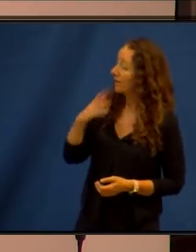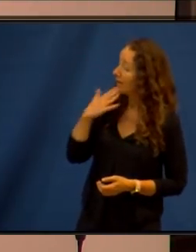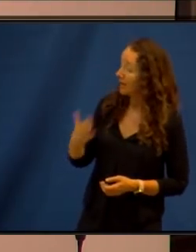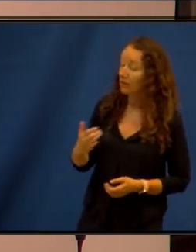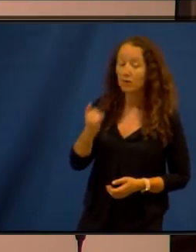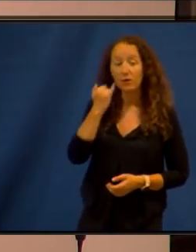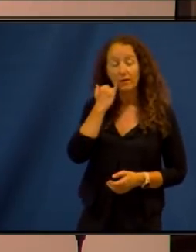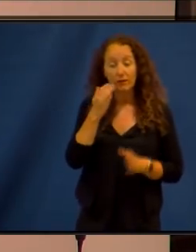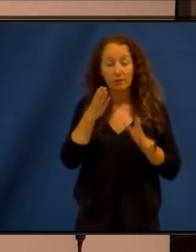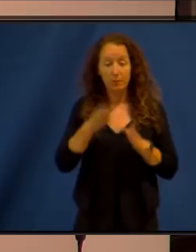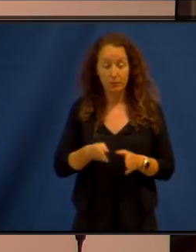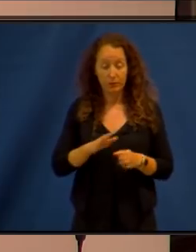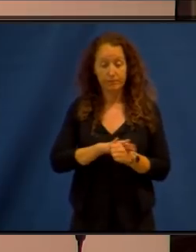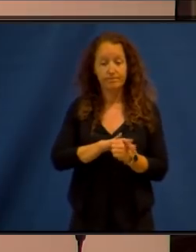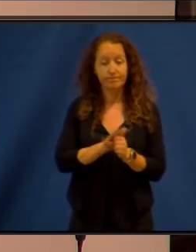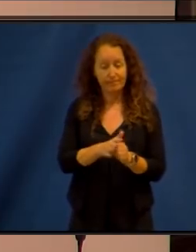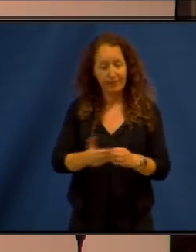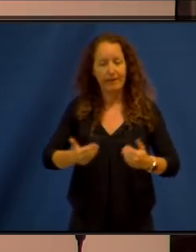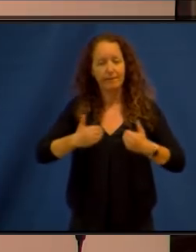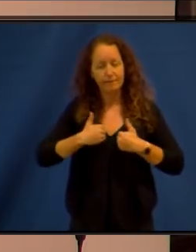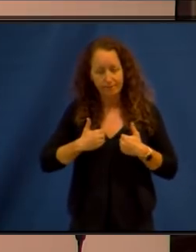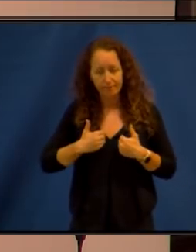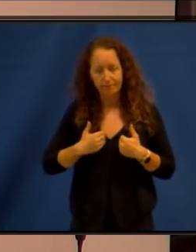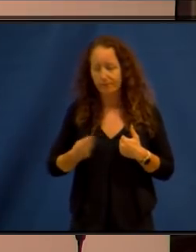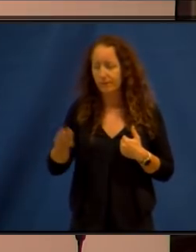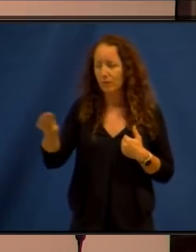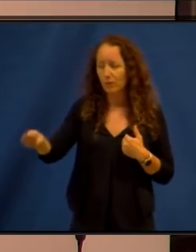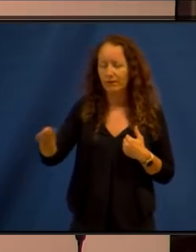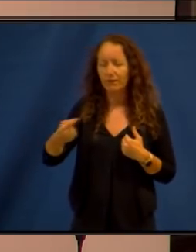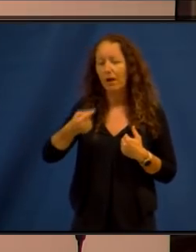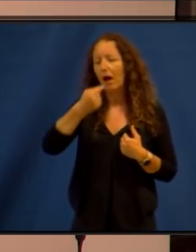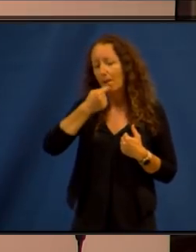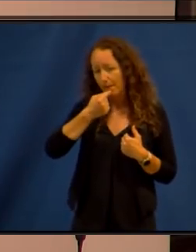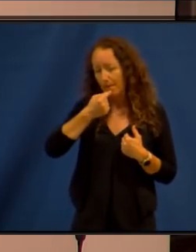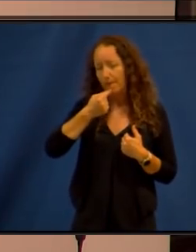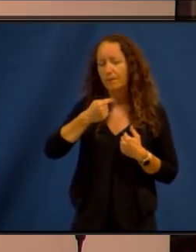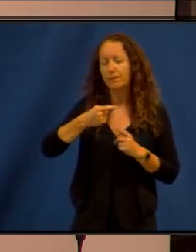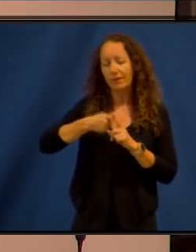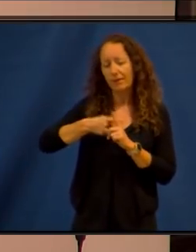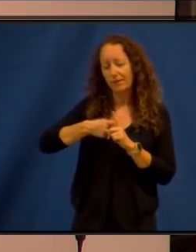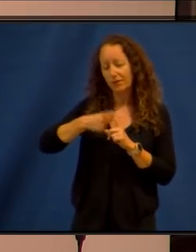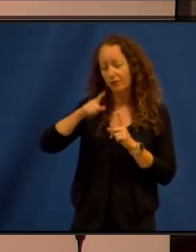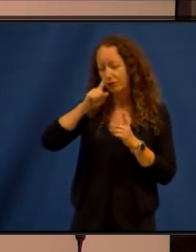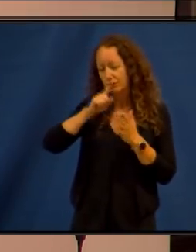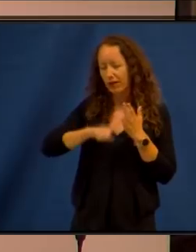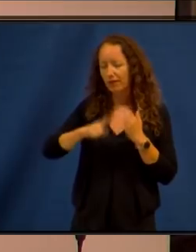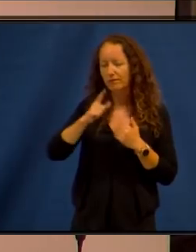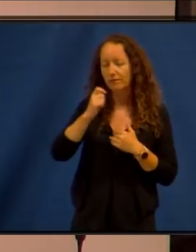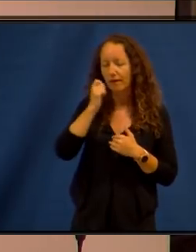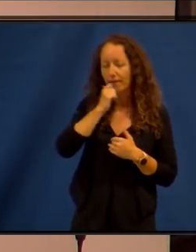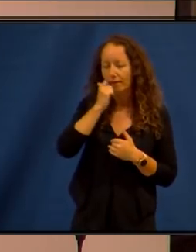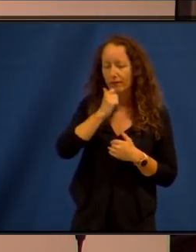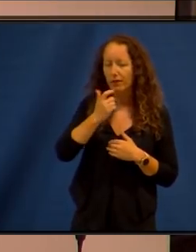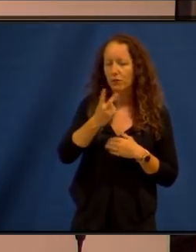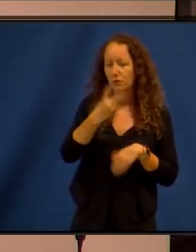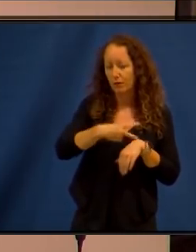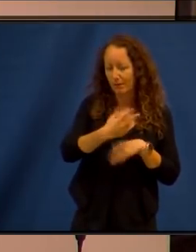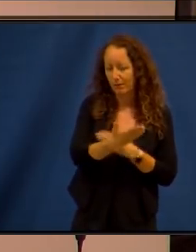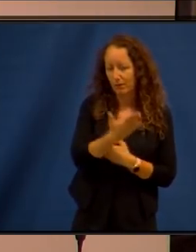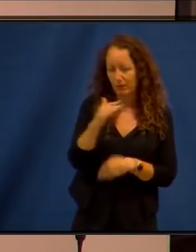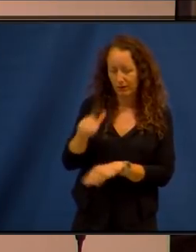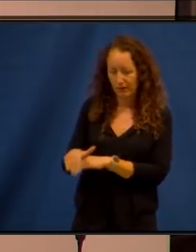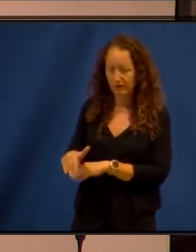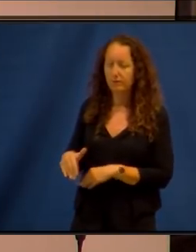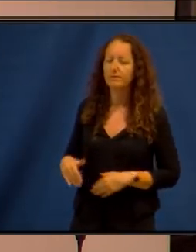case, they have a thermometer. They're asked to take their temperature every day, actually twice a day. They're monitoring for